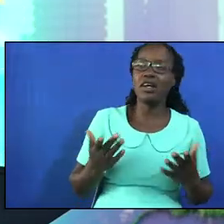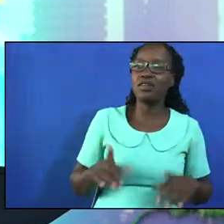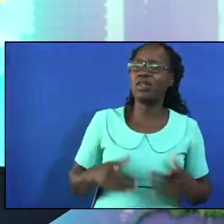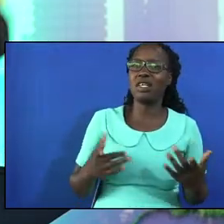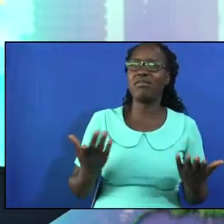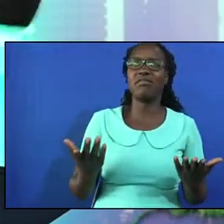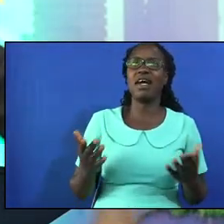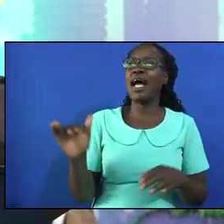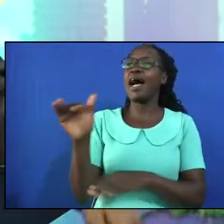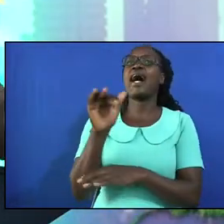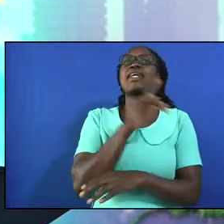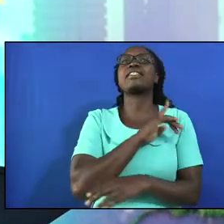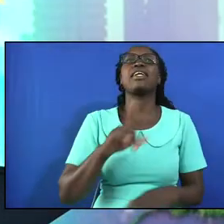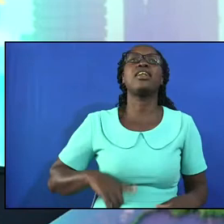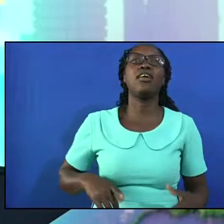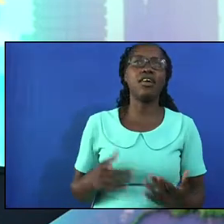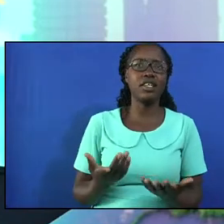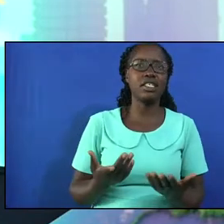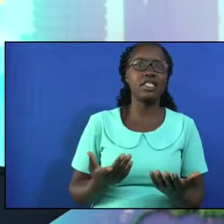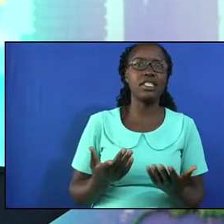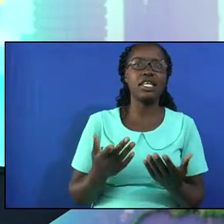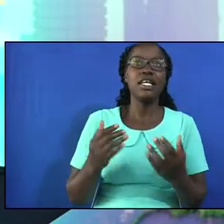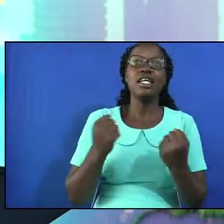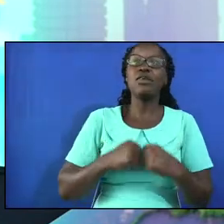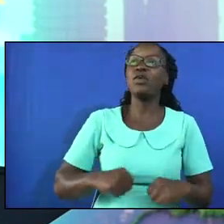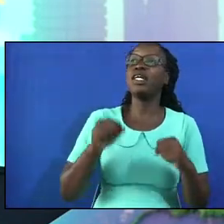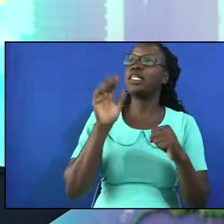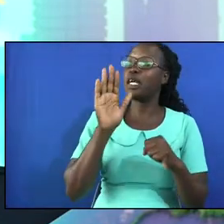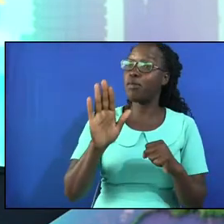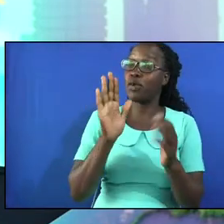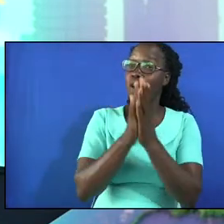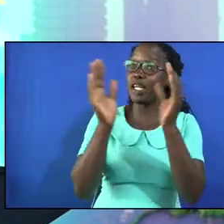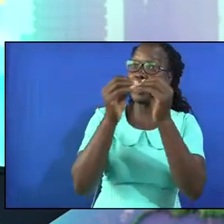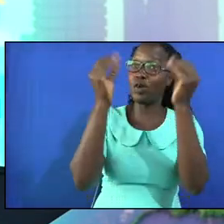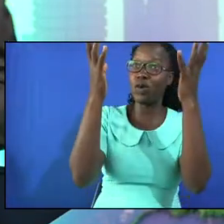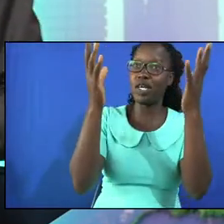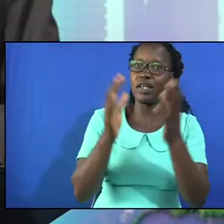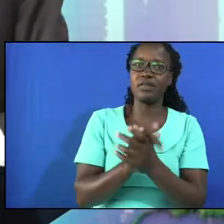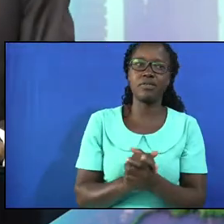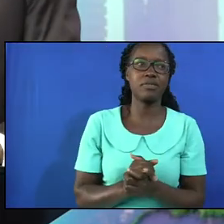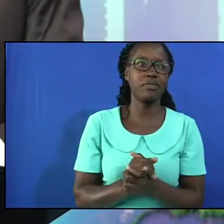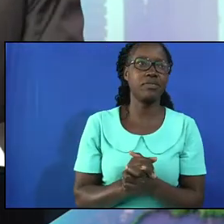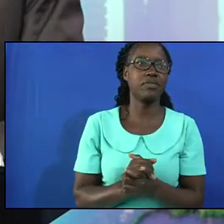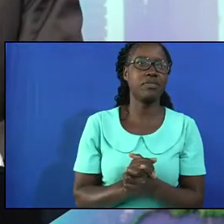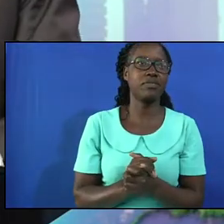with someone. Ask the Lord. He will enable you. Hallelujah.